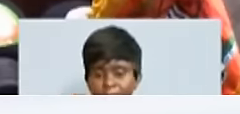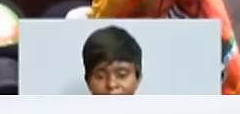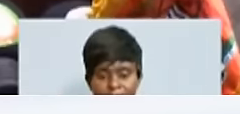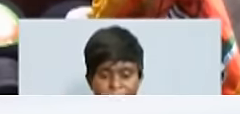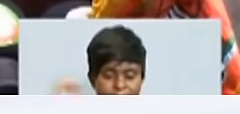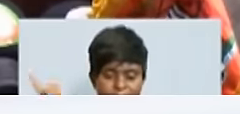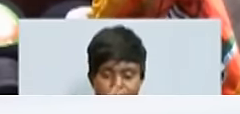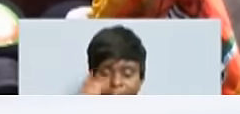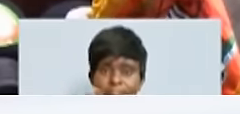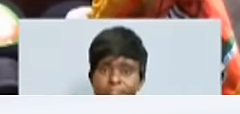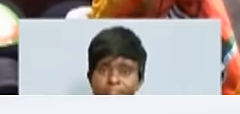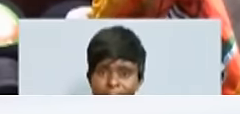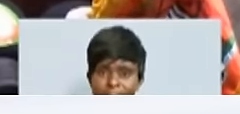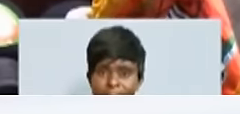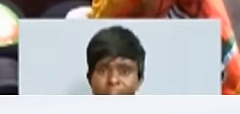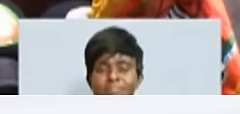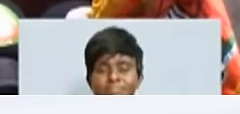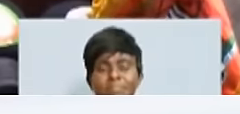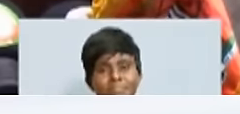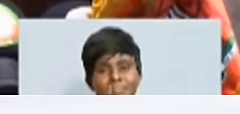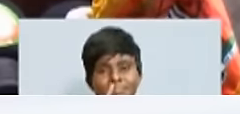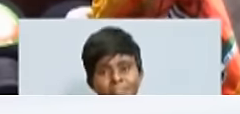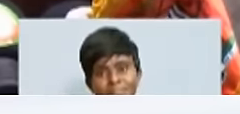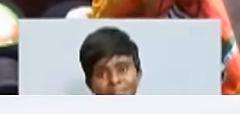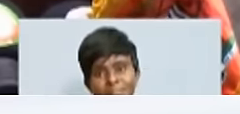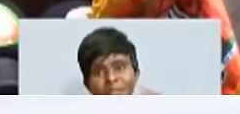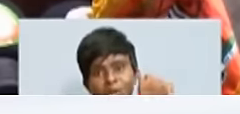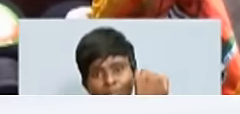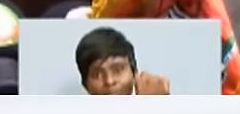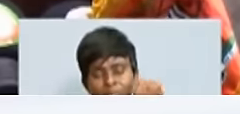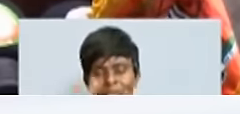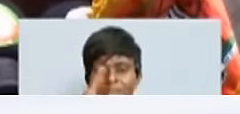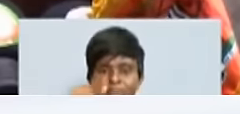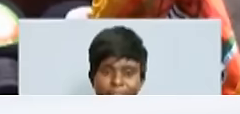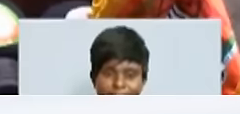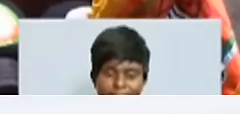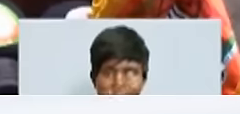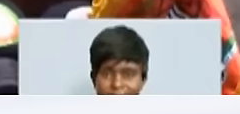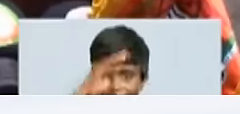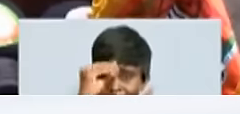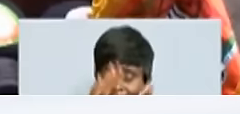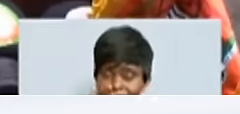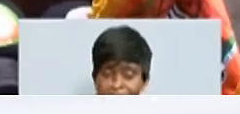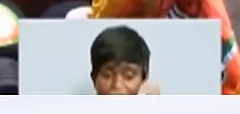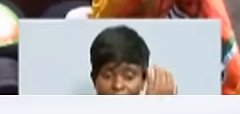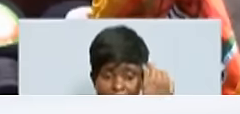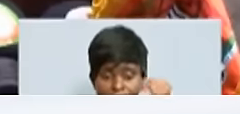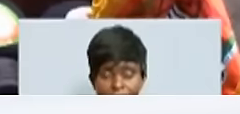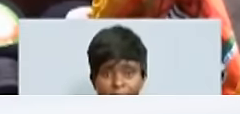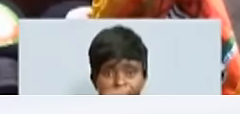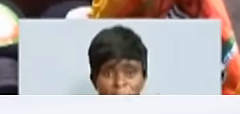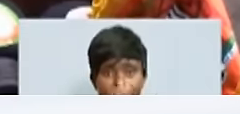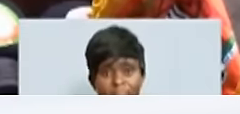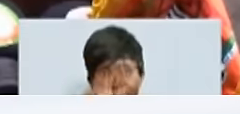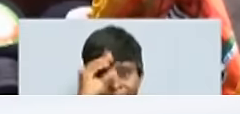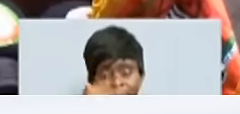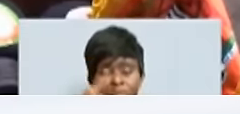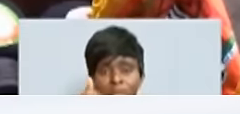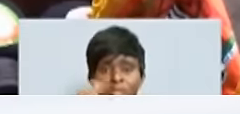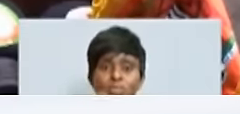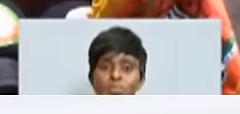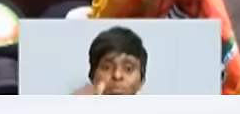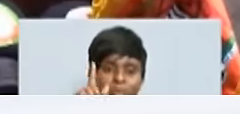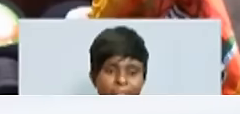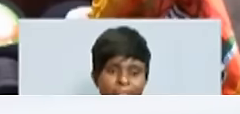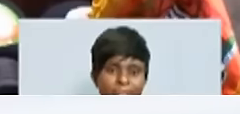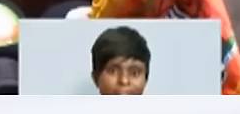the country, while the vulnerable secondary school learners who couldn't afford